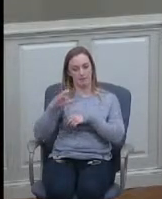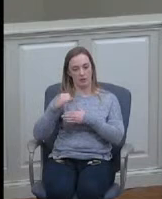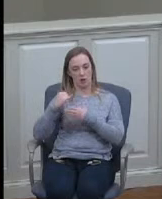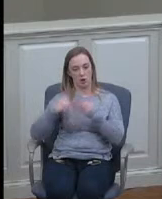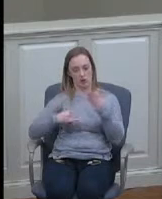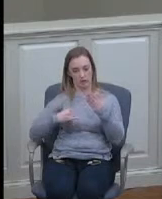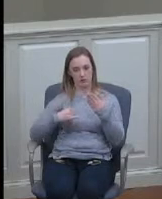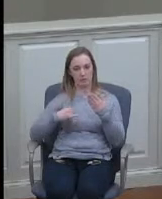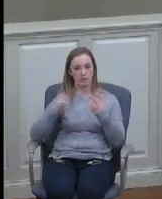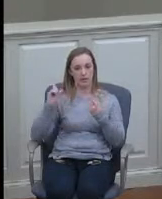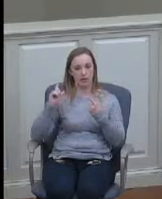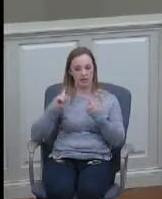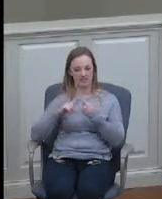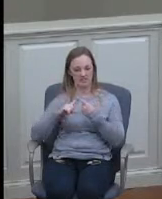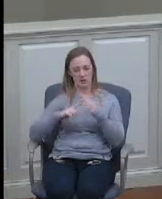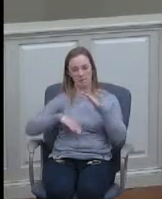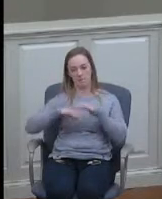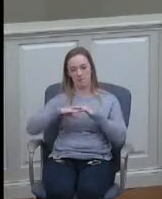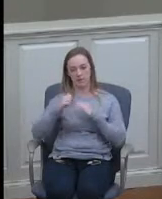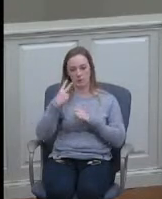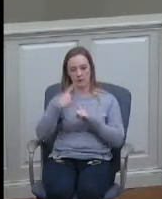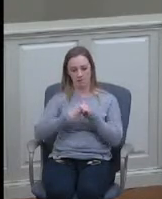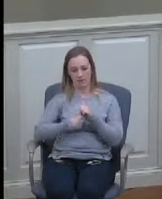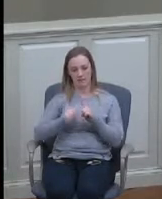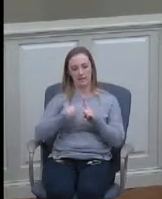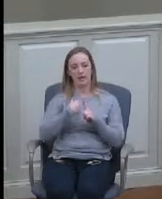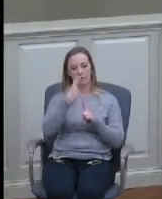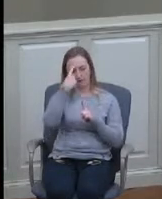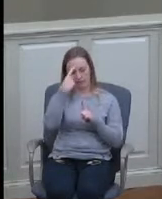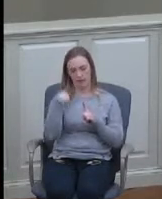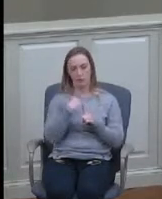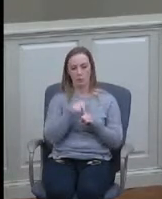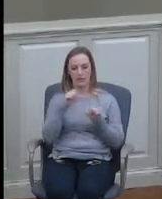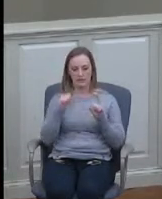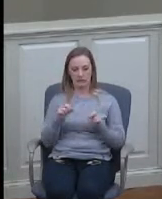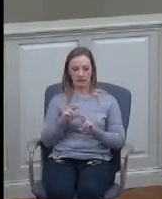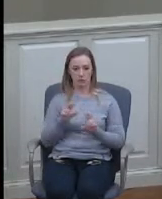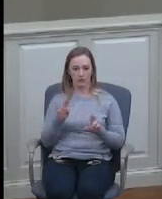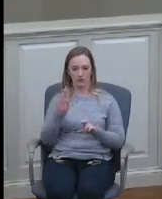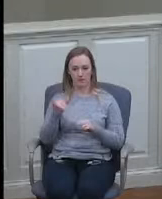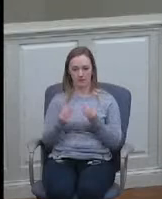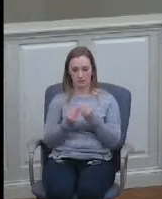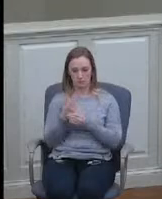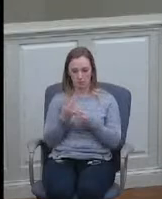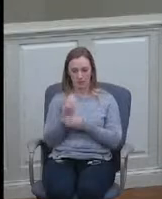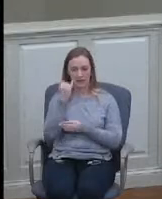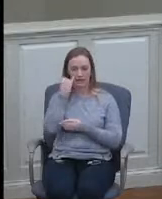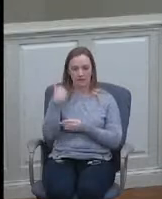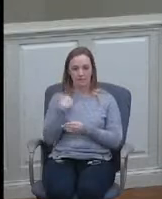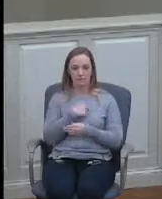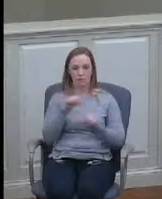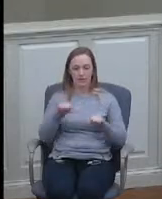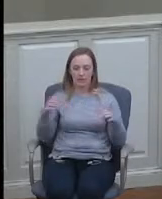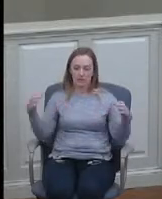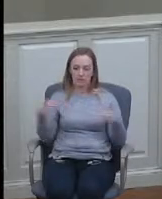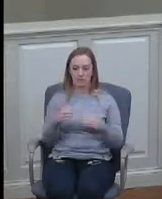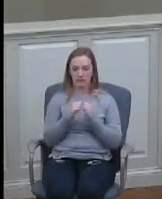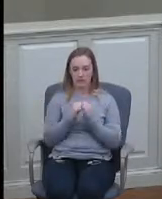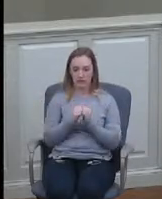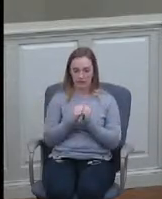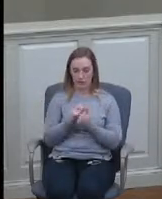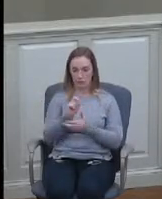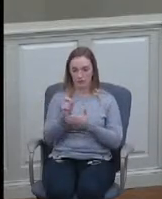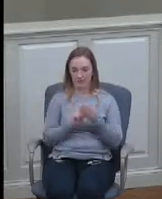can probably get this done by the spring if we can get together and have that discussion and get those design guidelines